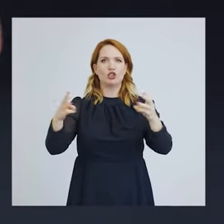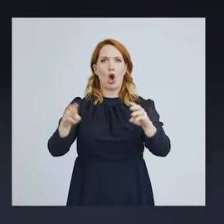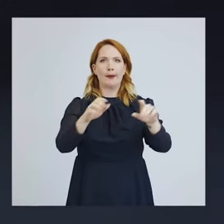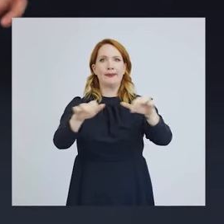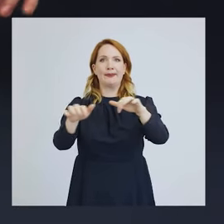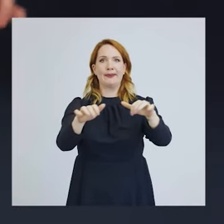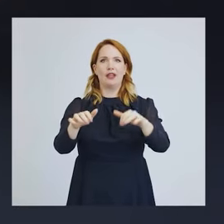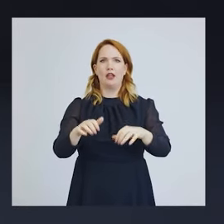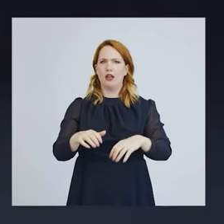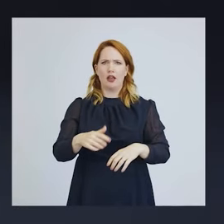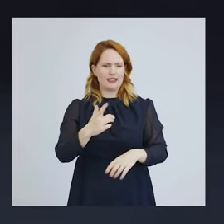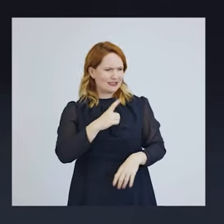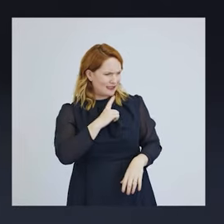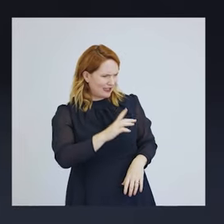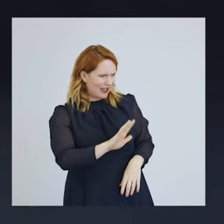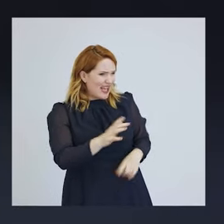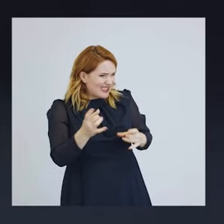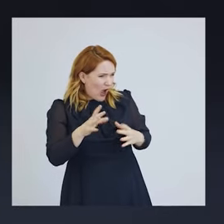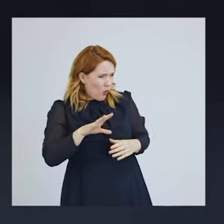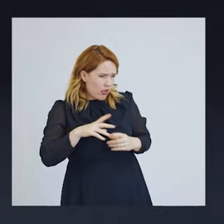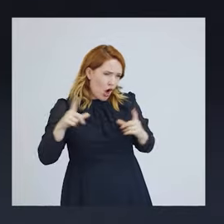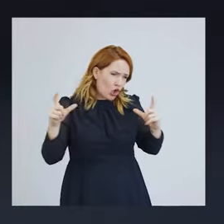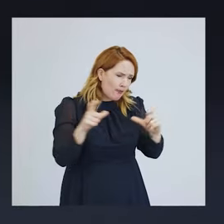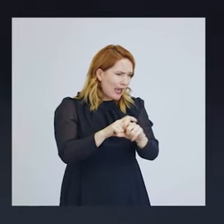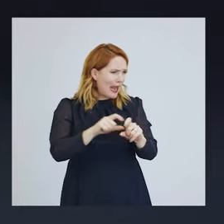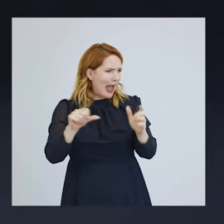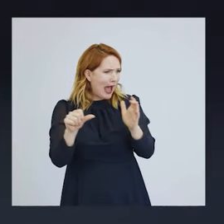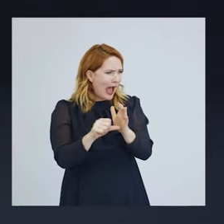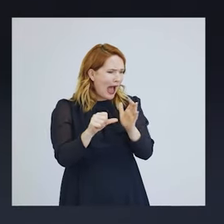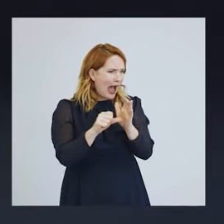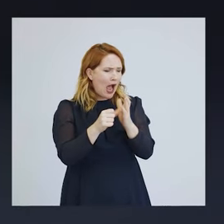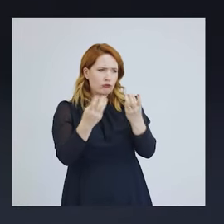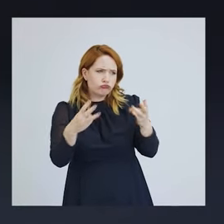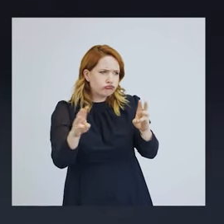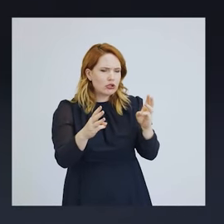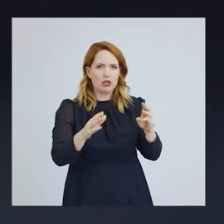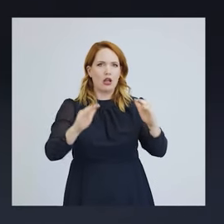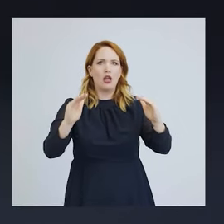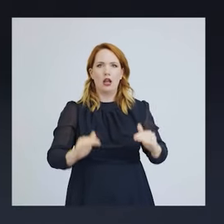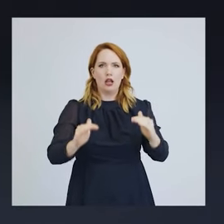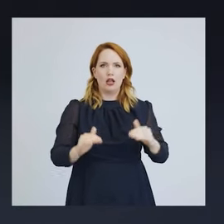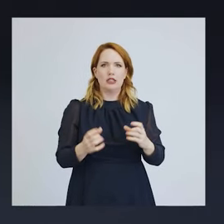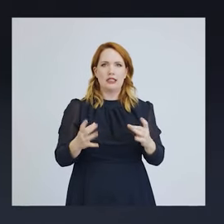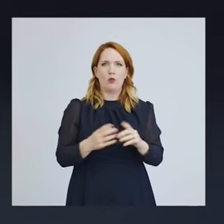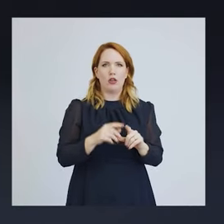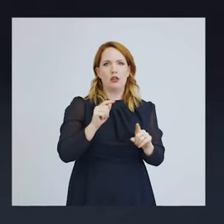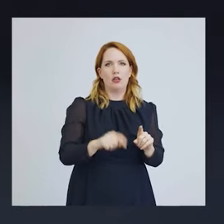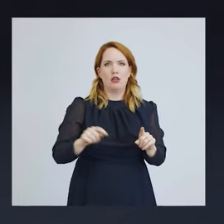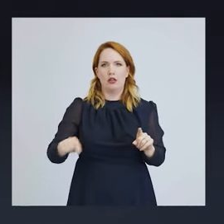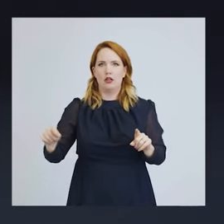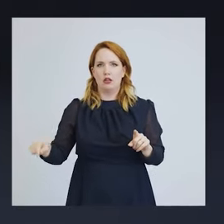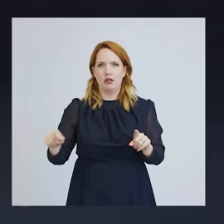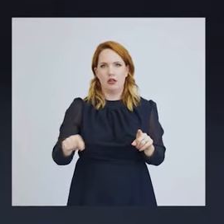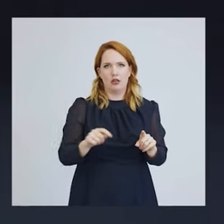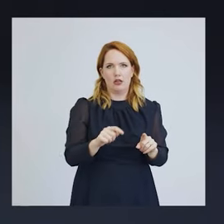so I was getting ready to play a song and my piano teacher said, no, we don't start with a song or